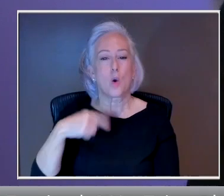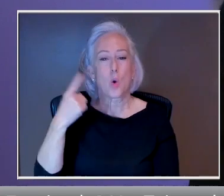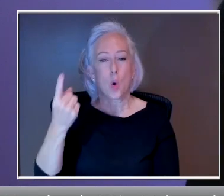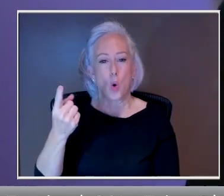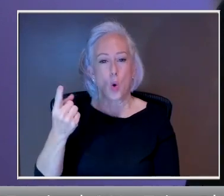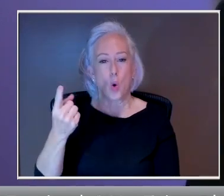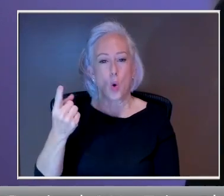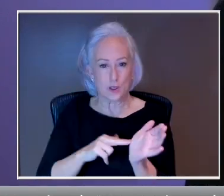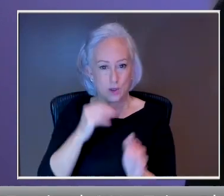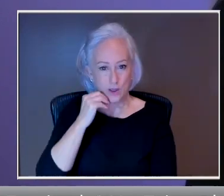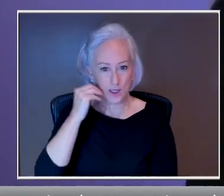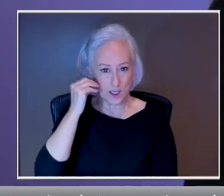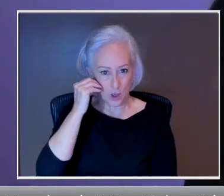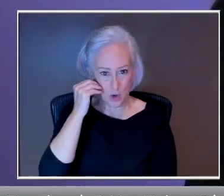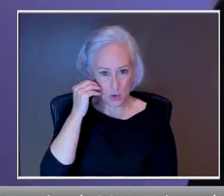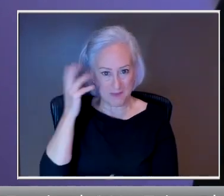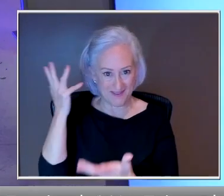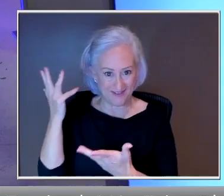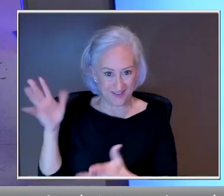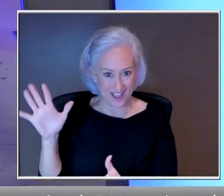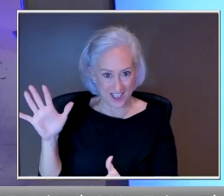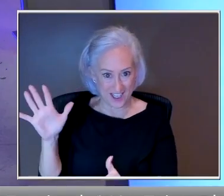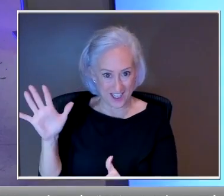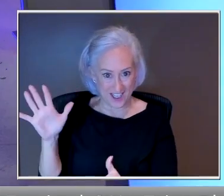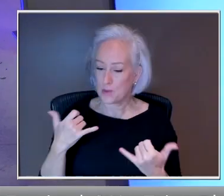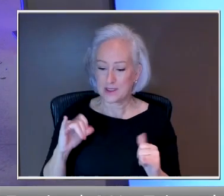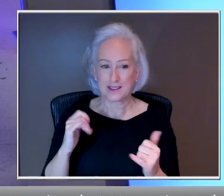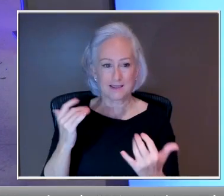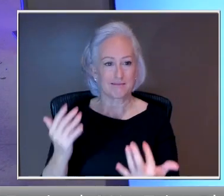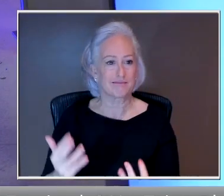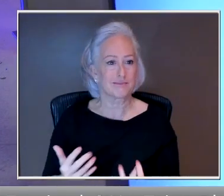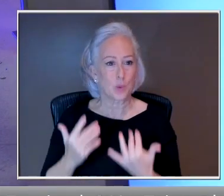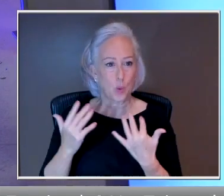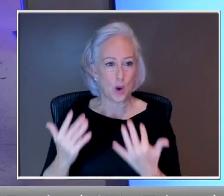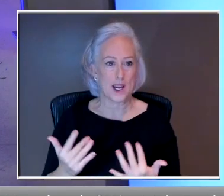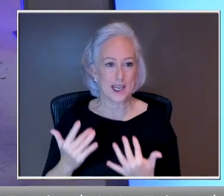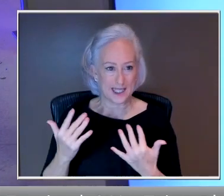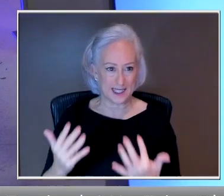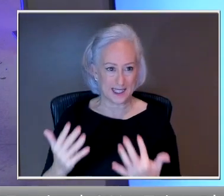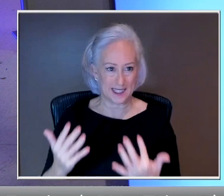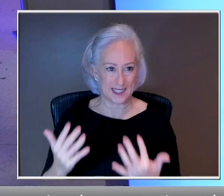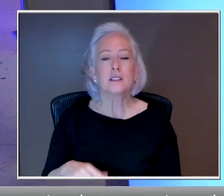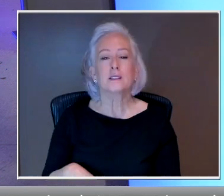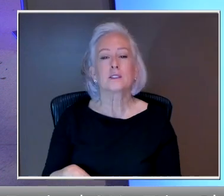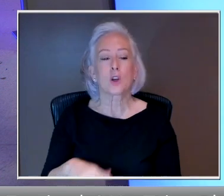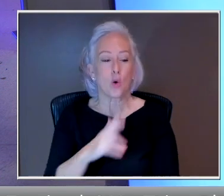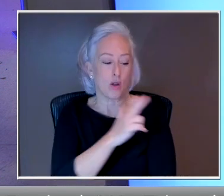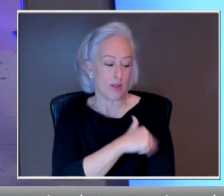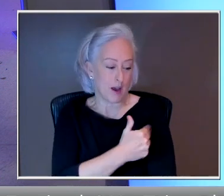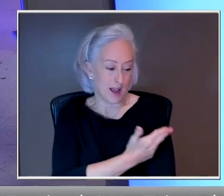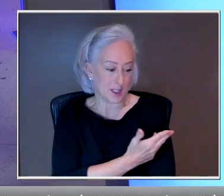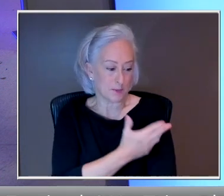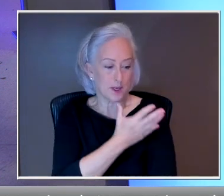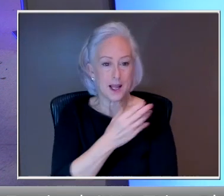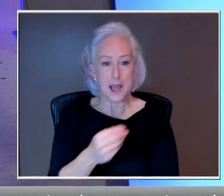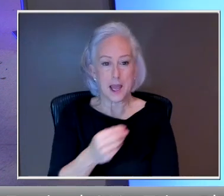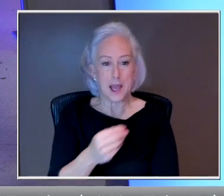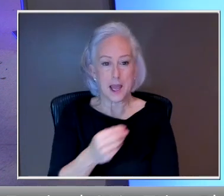homes. So so you were still waiting. Yeah, the hospitals and my mom's age group were going to be at the same time. So